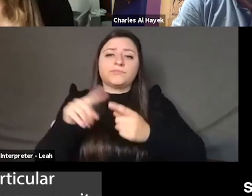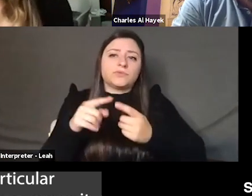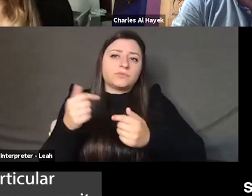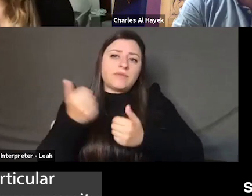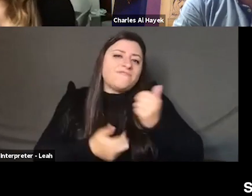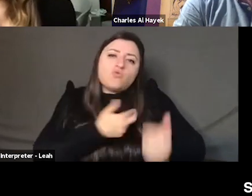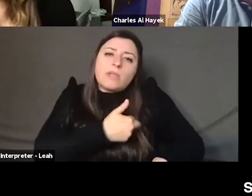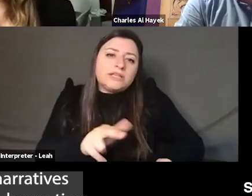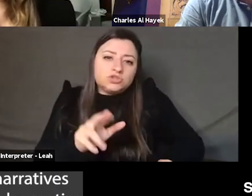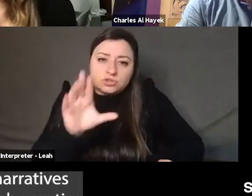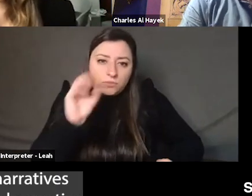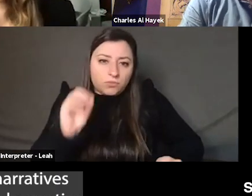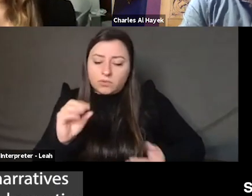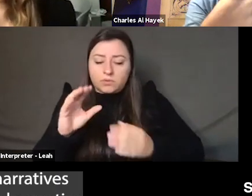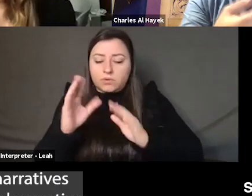religious community.